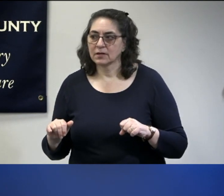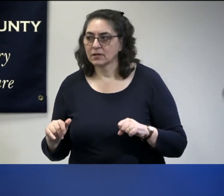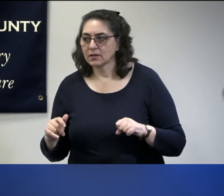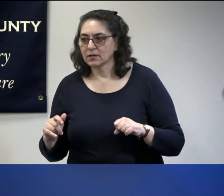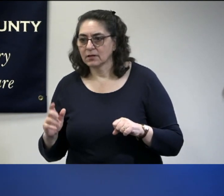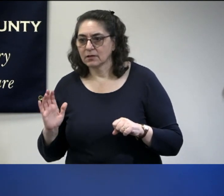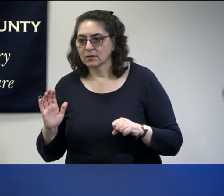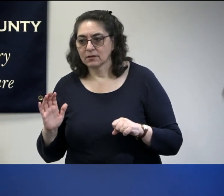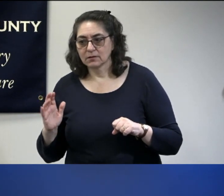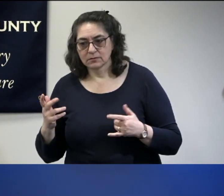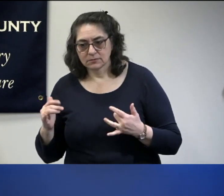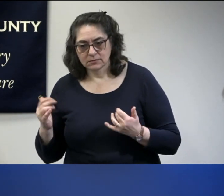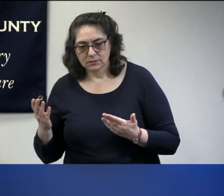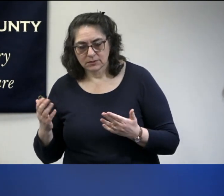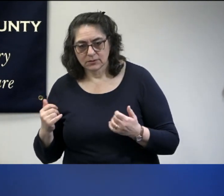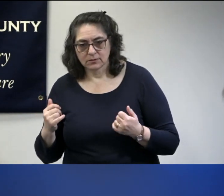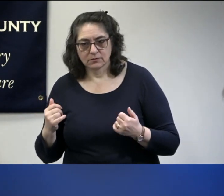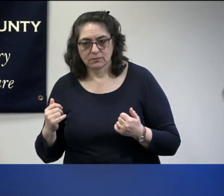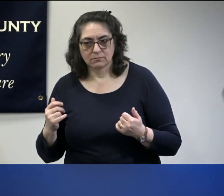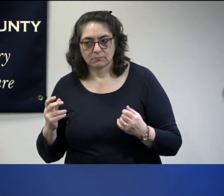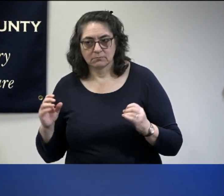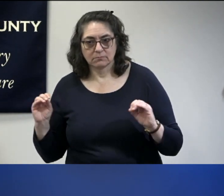You still with us?